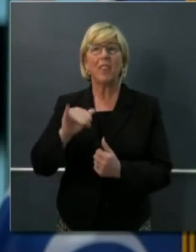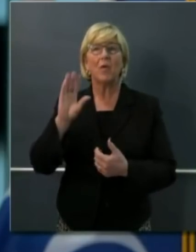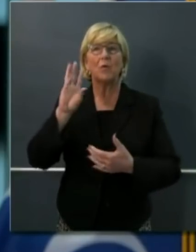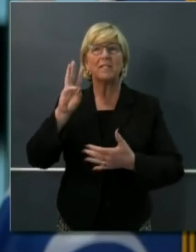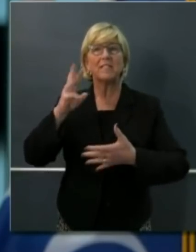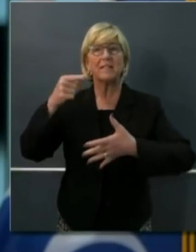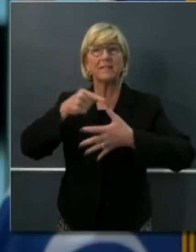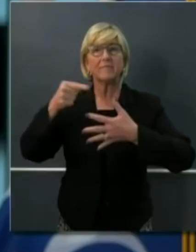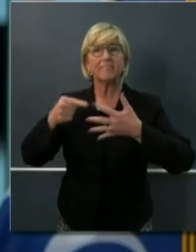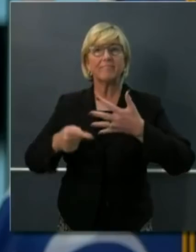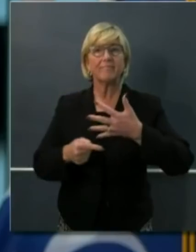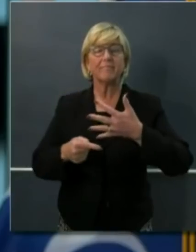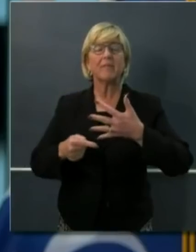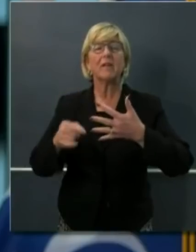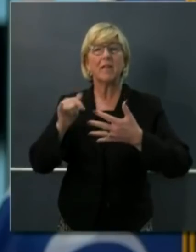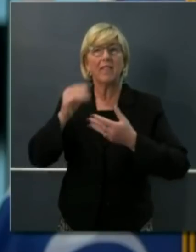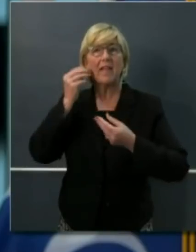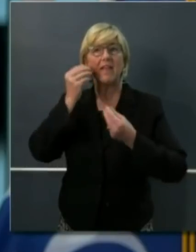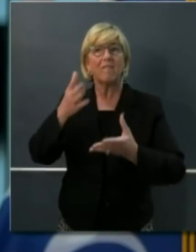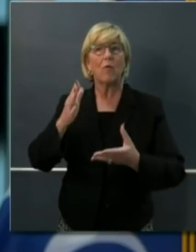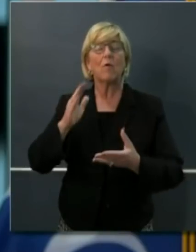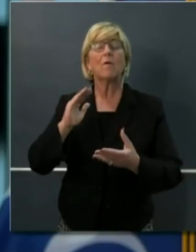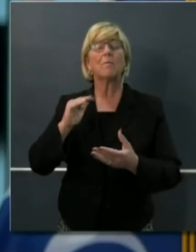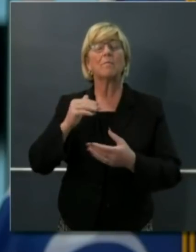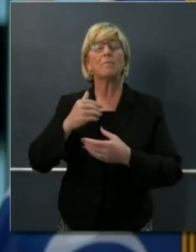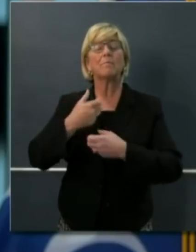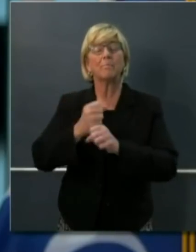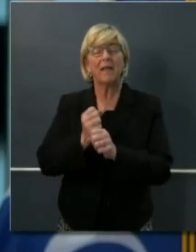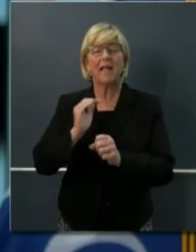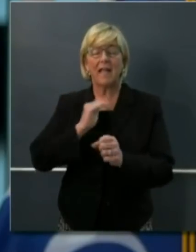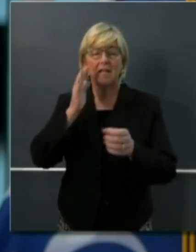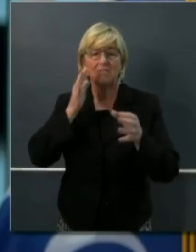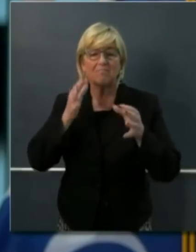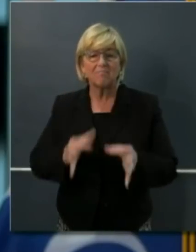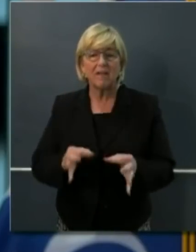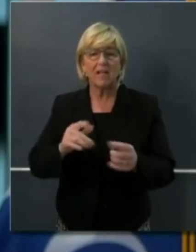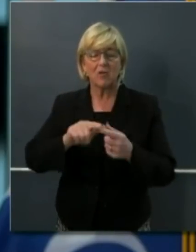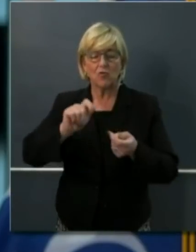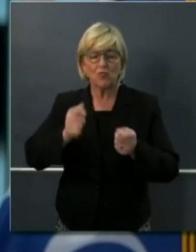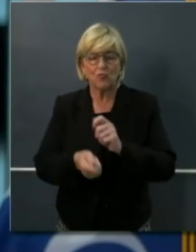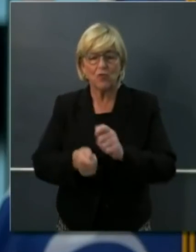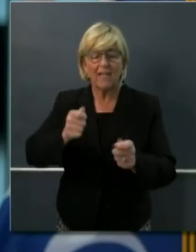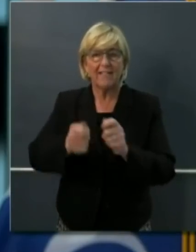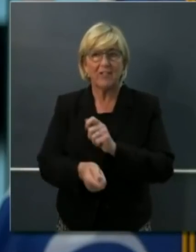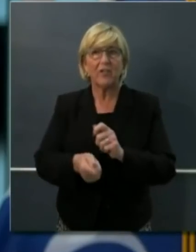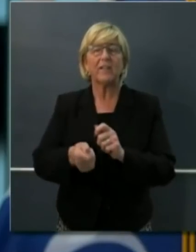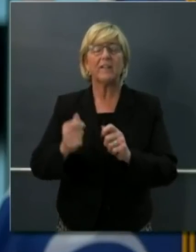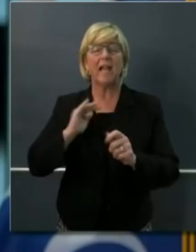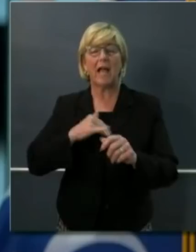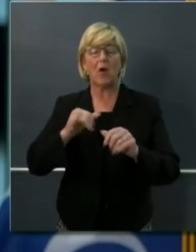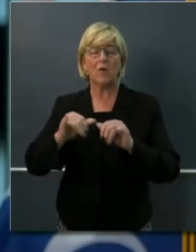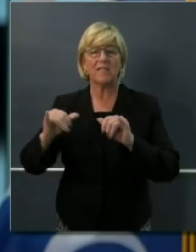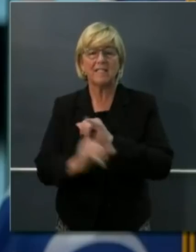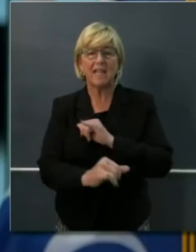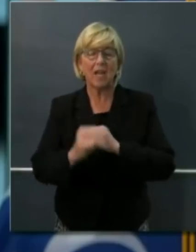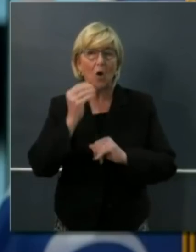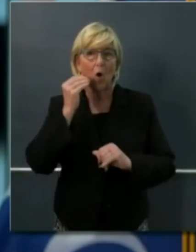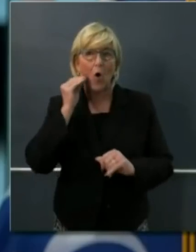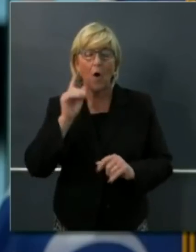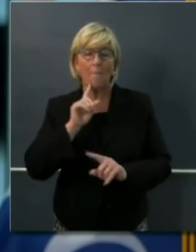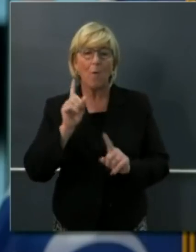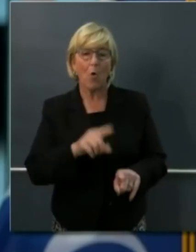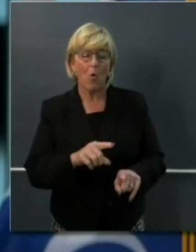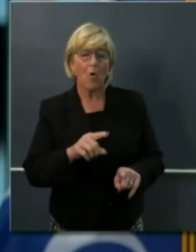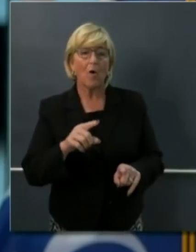key indicators that are informing our decision-making as it relates to augmenting and modifying our stay-at-home order, and we'll